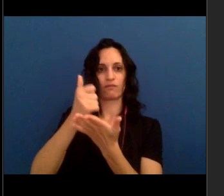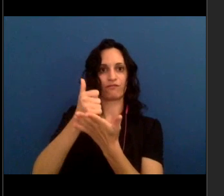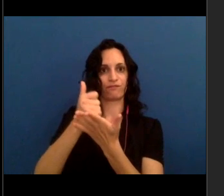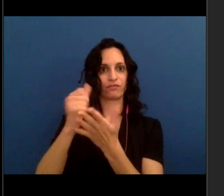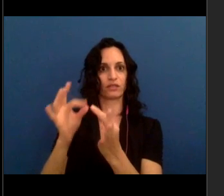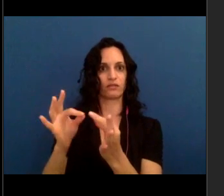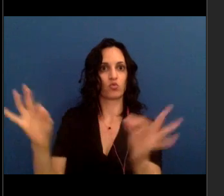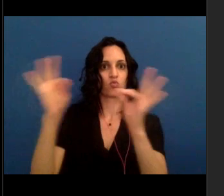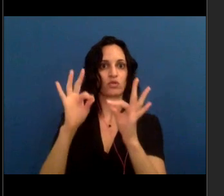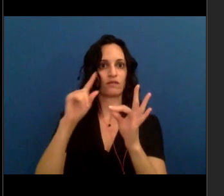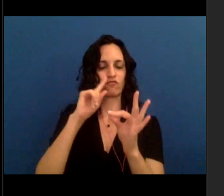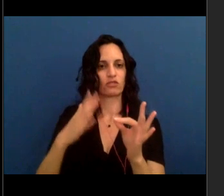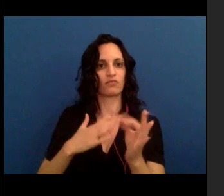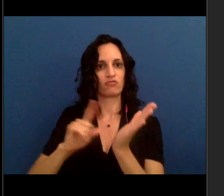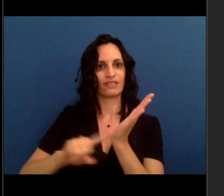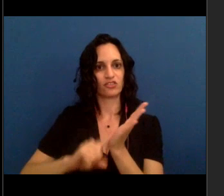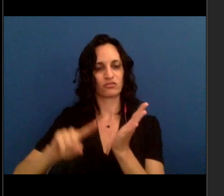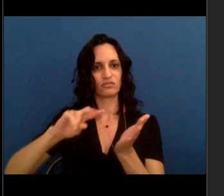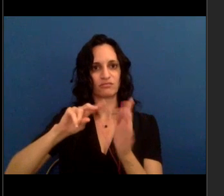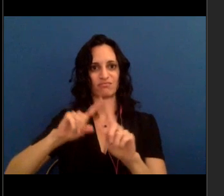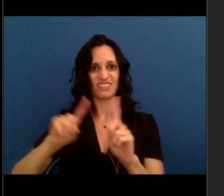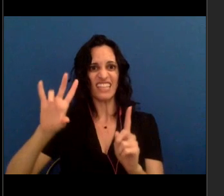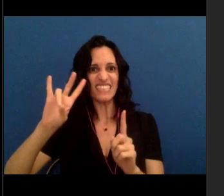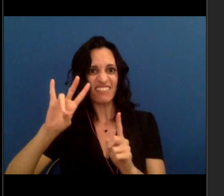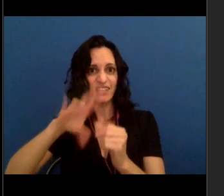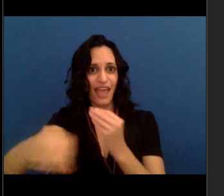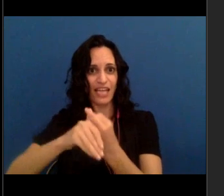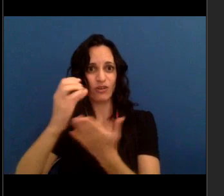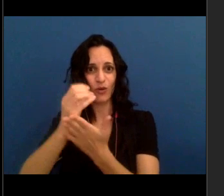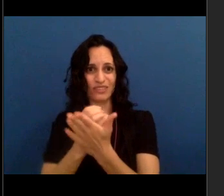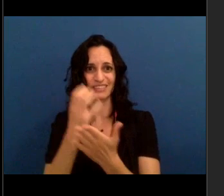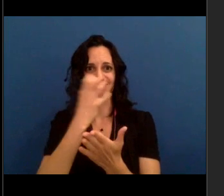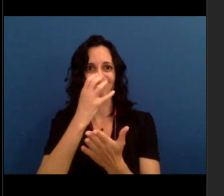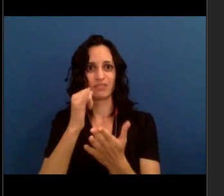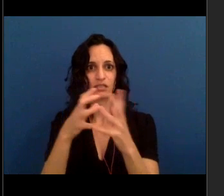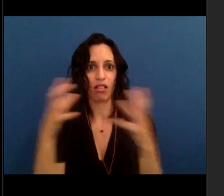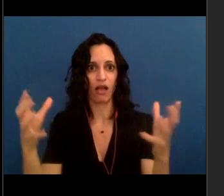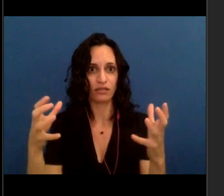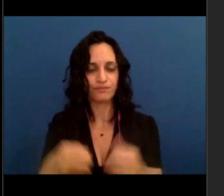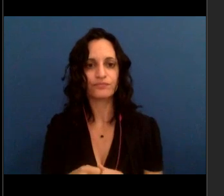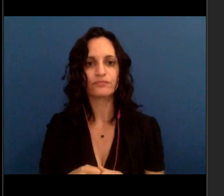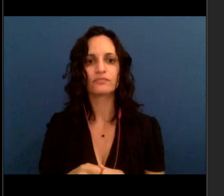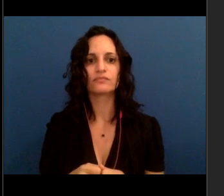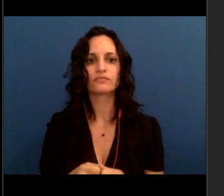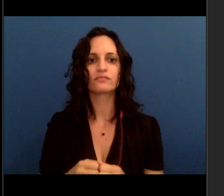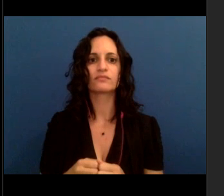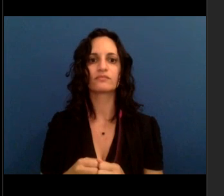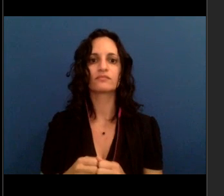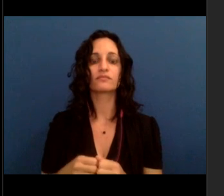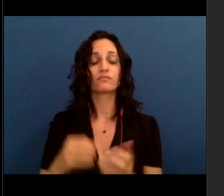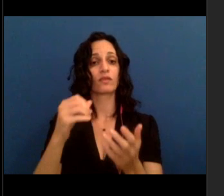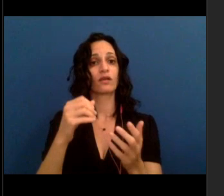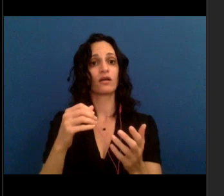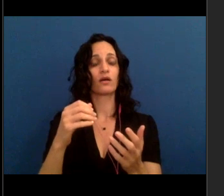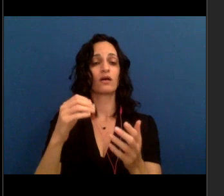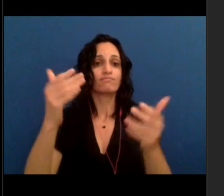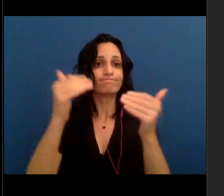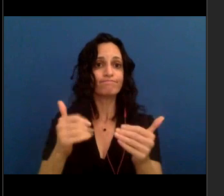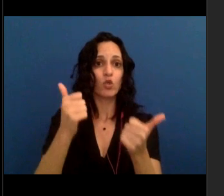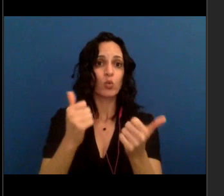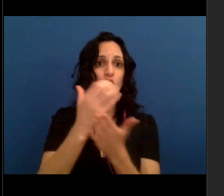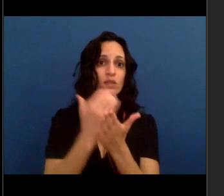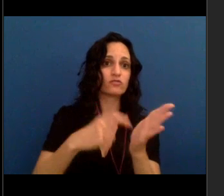research, but 7 extra courses is a lot of extra courses. As far as the courses that are required and which ones are optional,